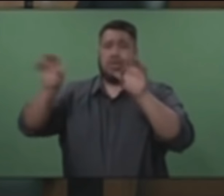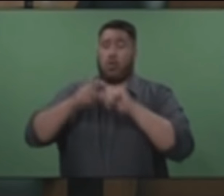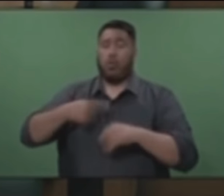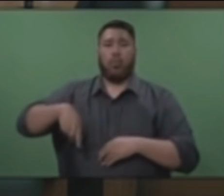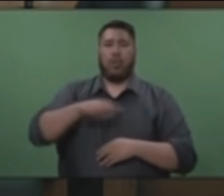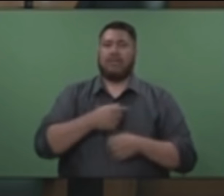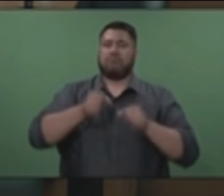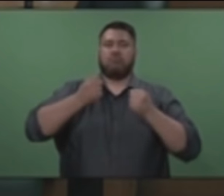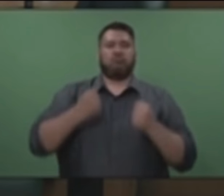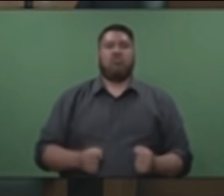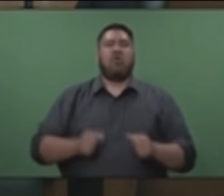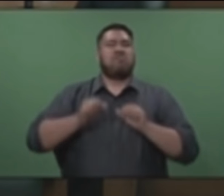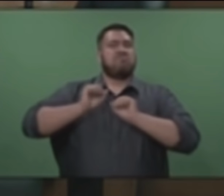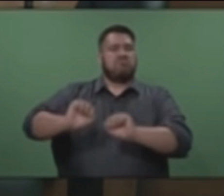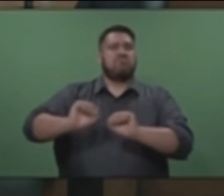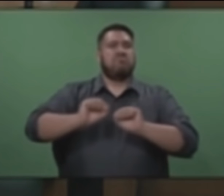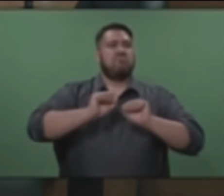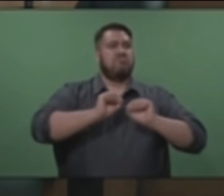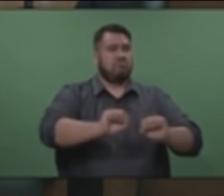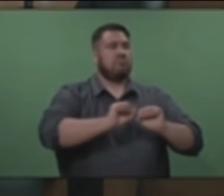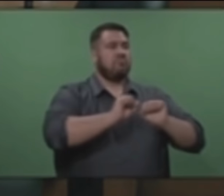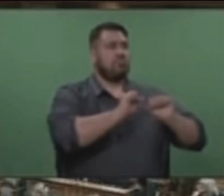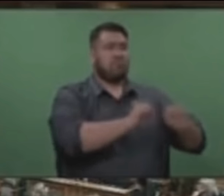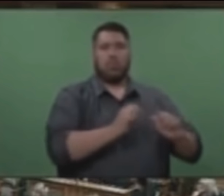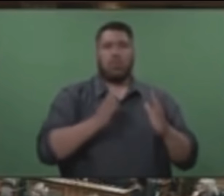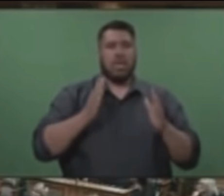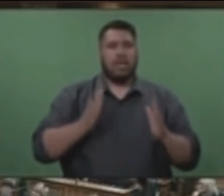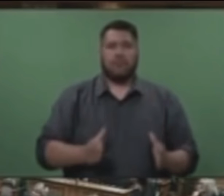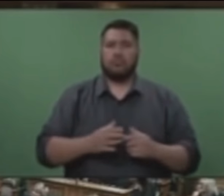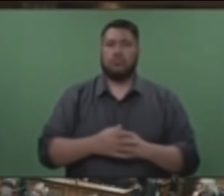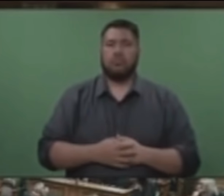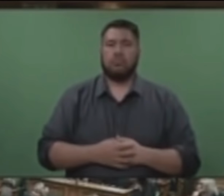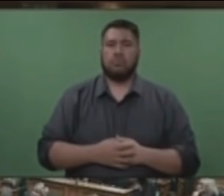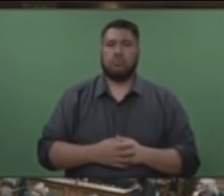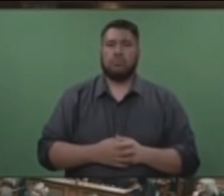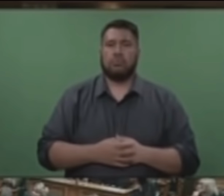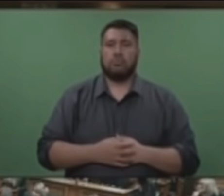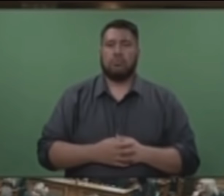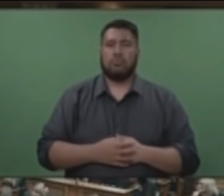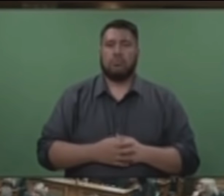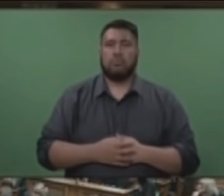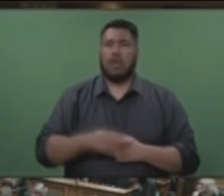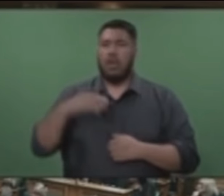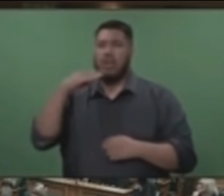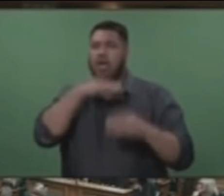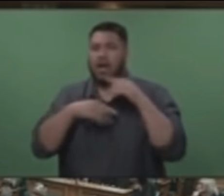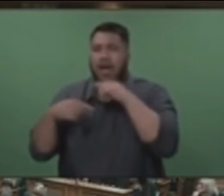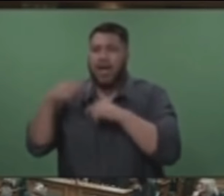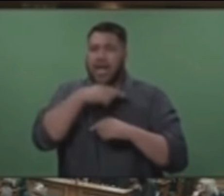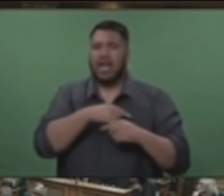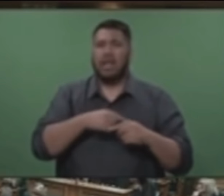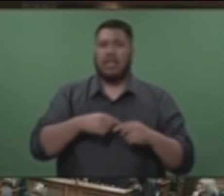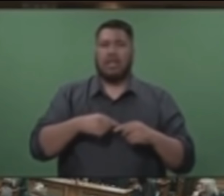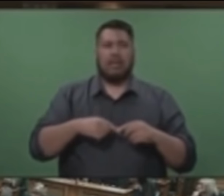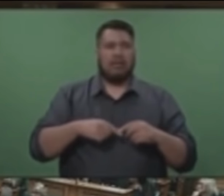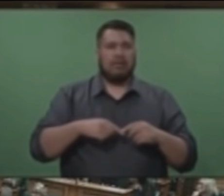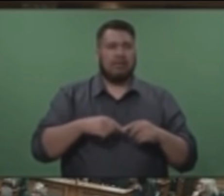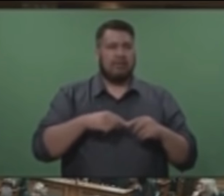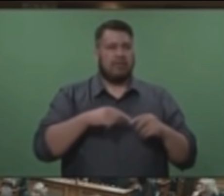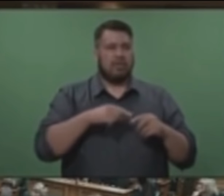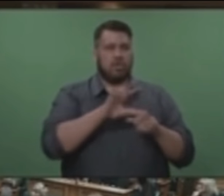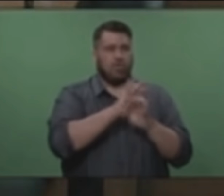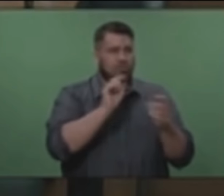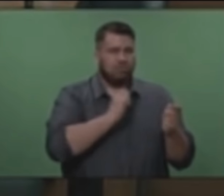fear, mistrust and lies. Mr. Speaker, as is always the case,